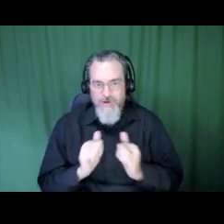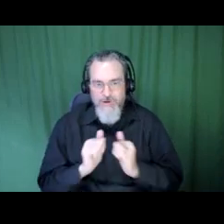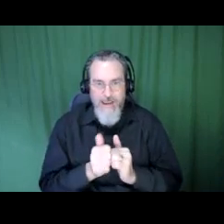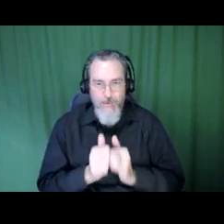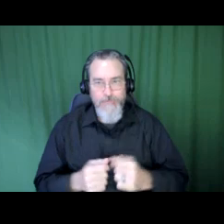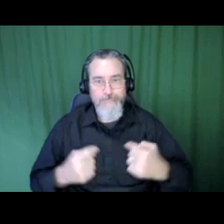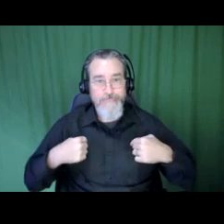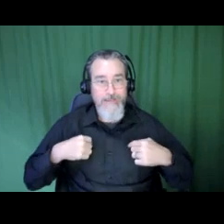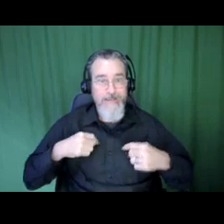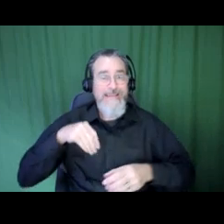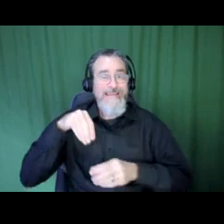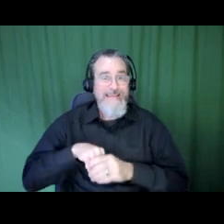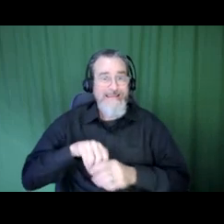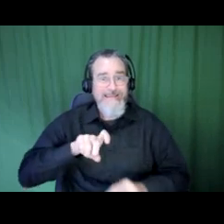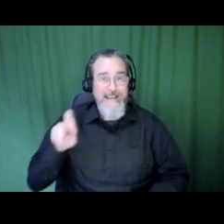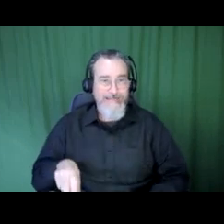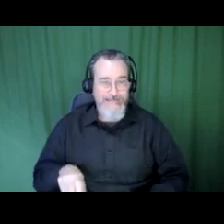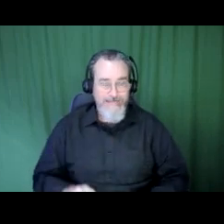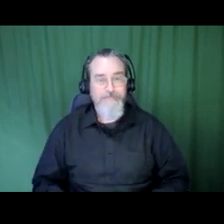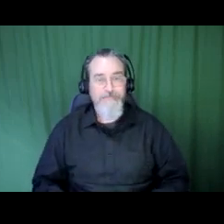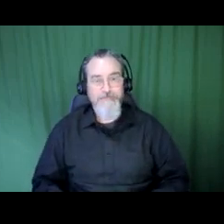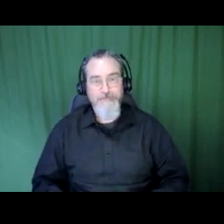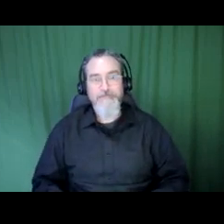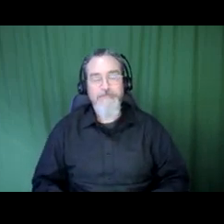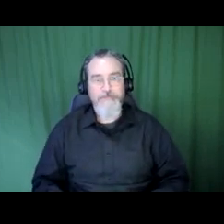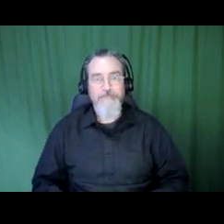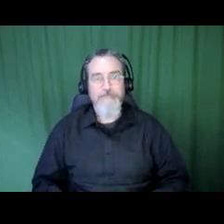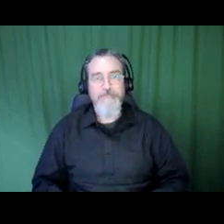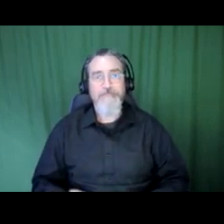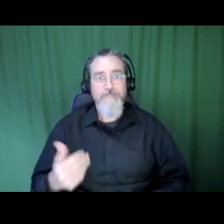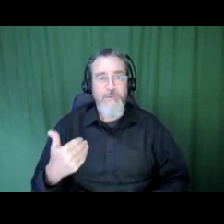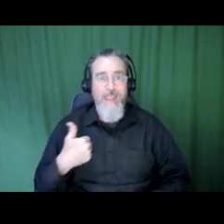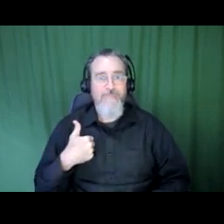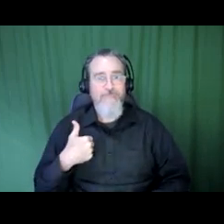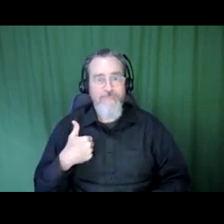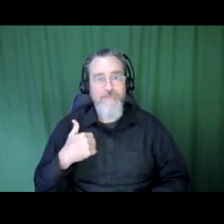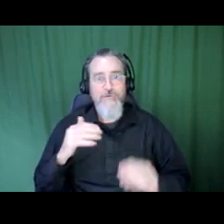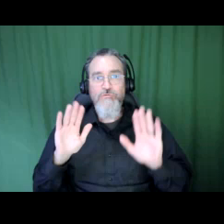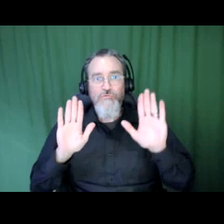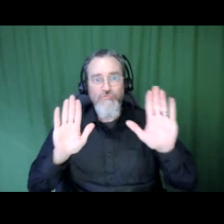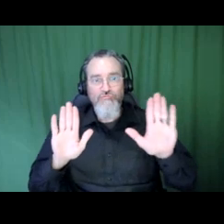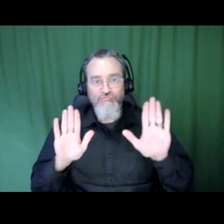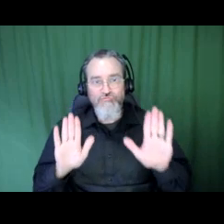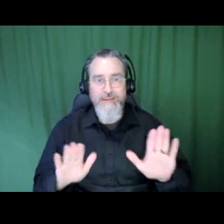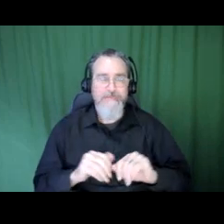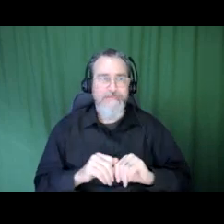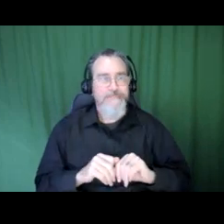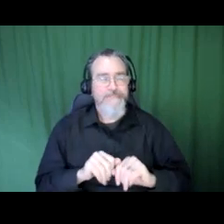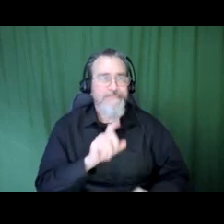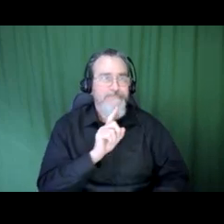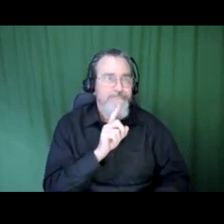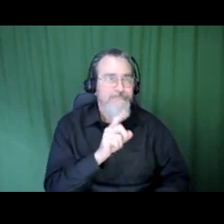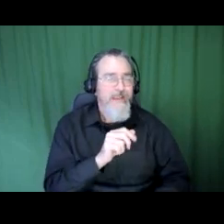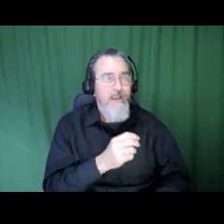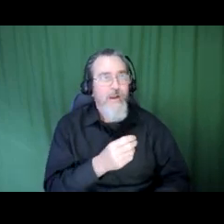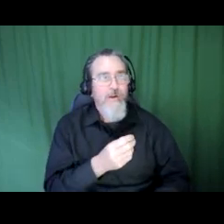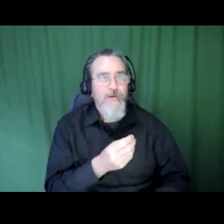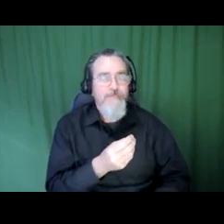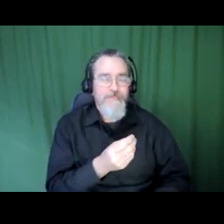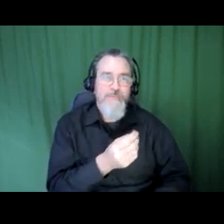Texas, as shared, and we have all of these great, primarily grassroots nonprofits,